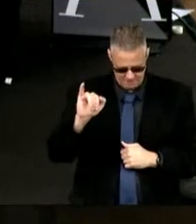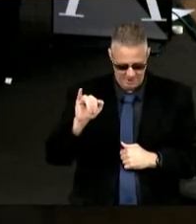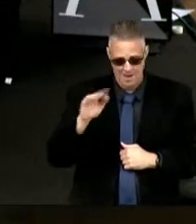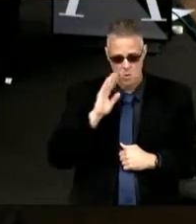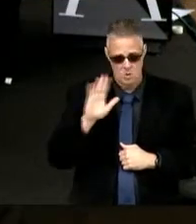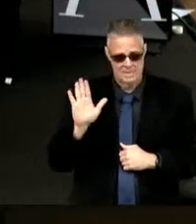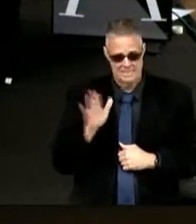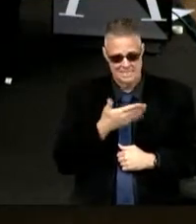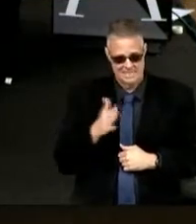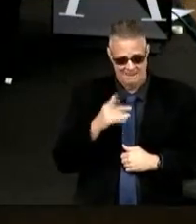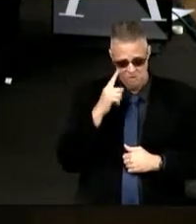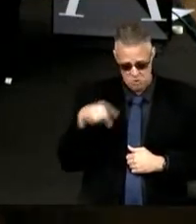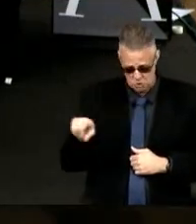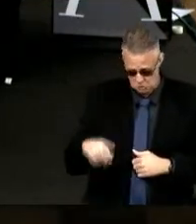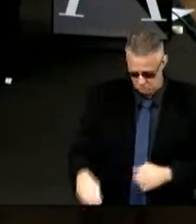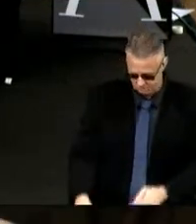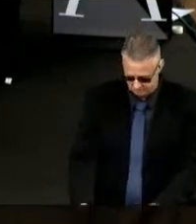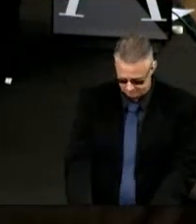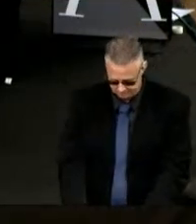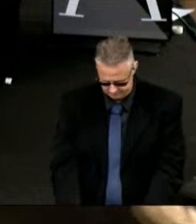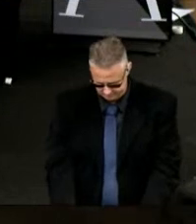us.